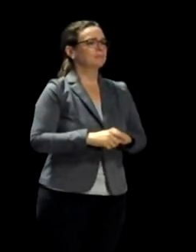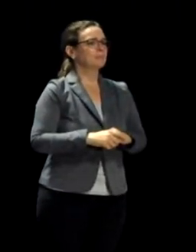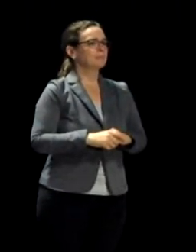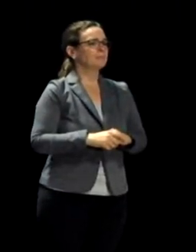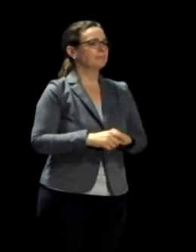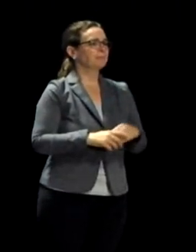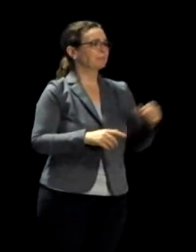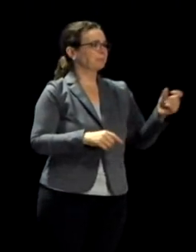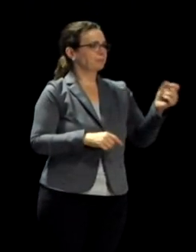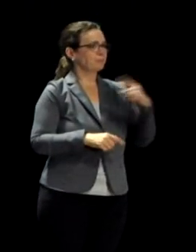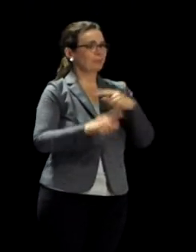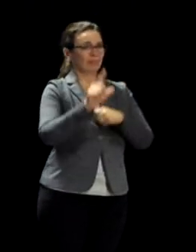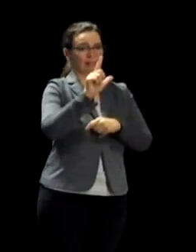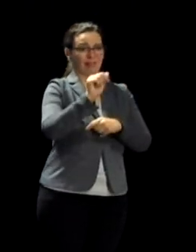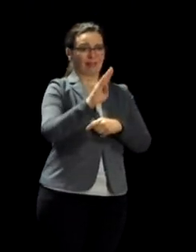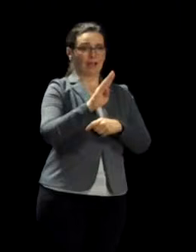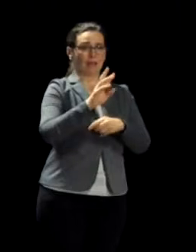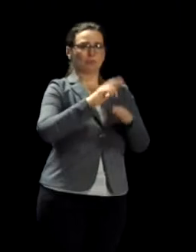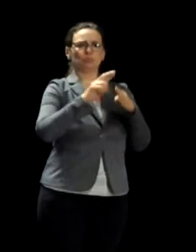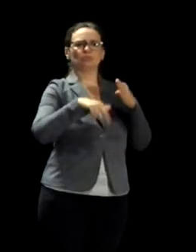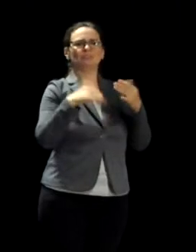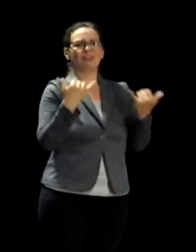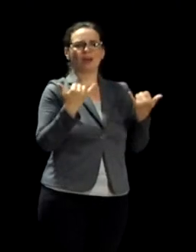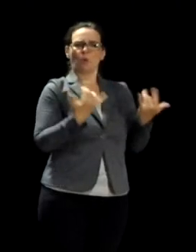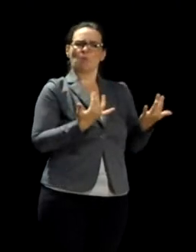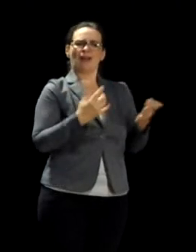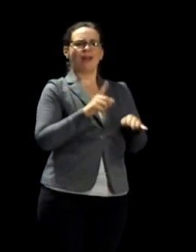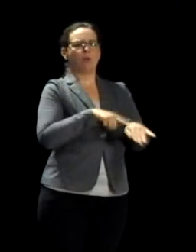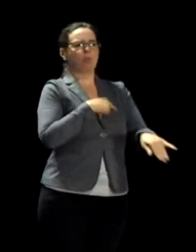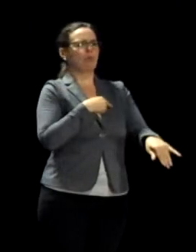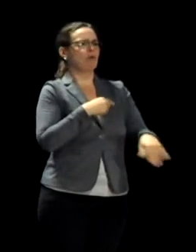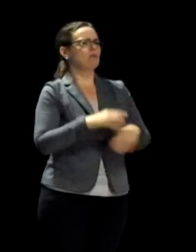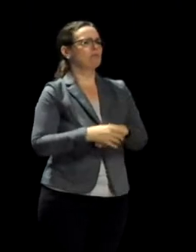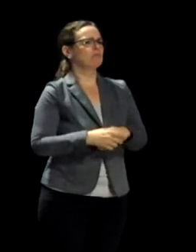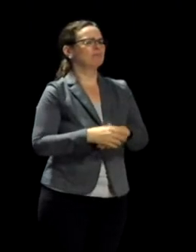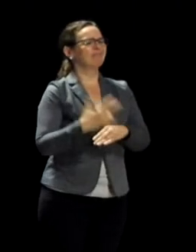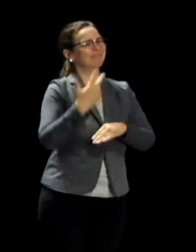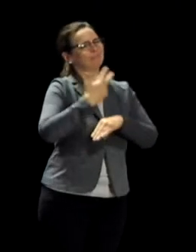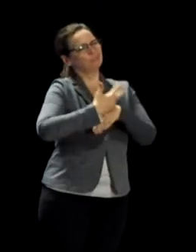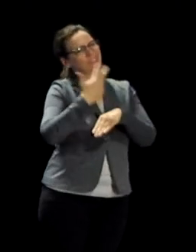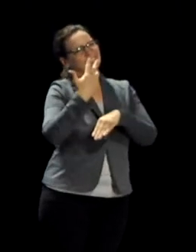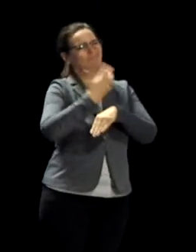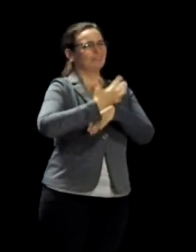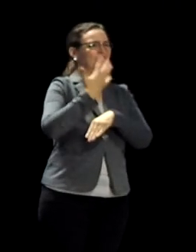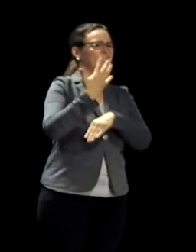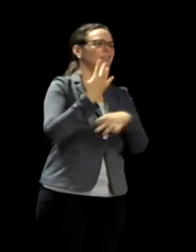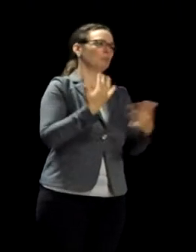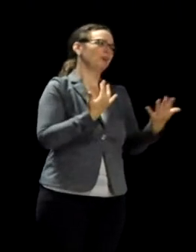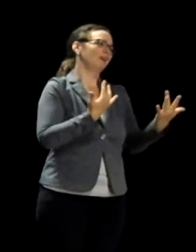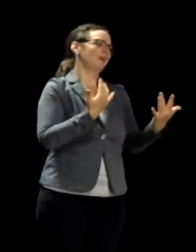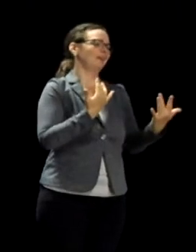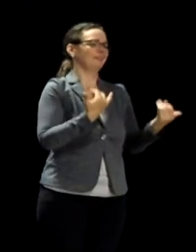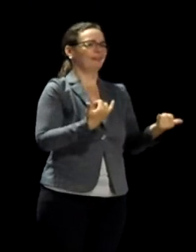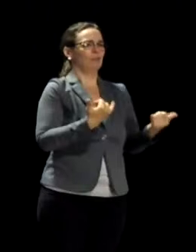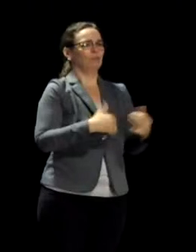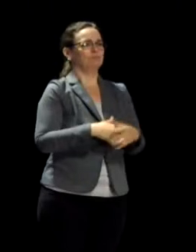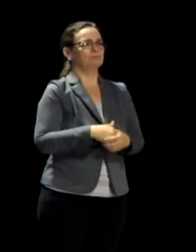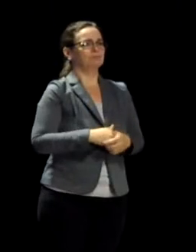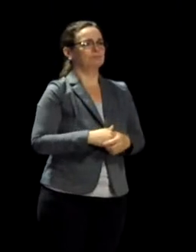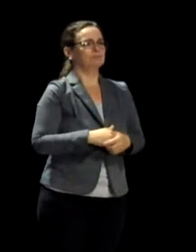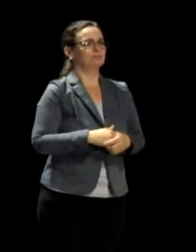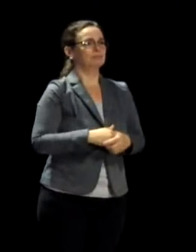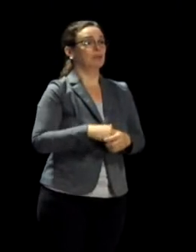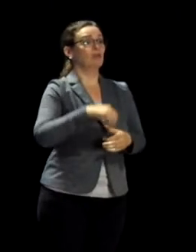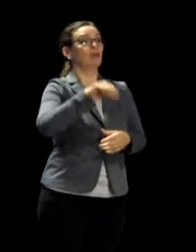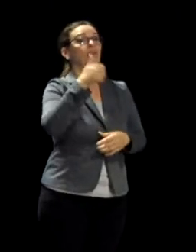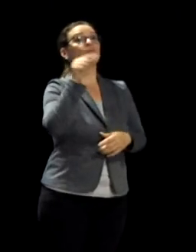now? I think it's at least 3 to 5. It will probably be the best. I have heard some labs are back to 5 to 7 business